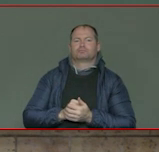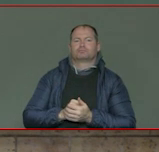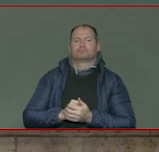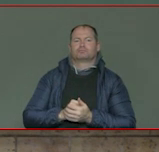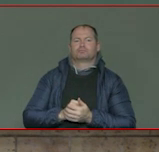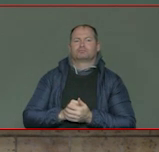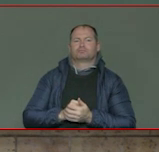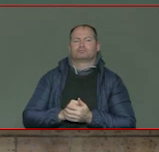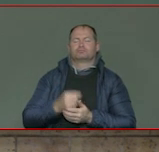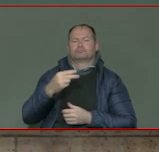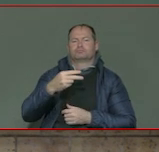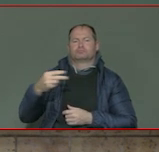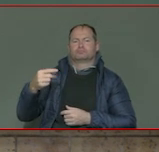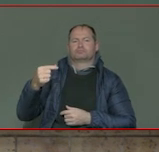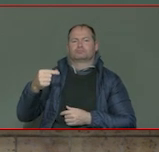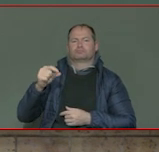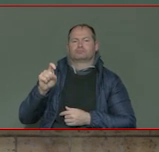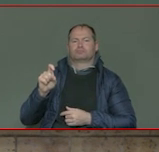which is equal to the g of x